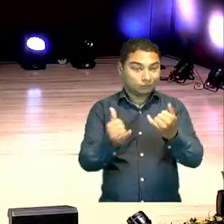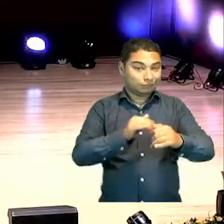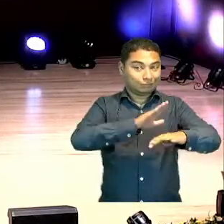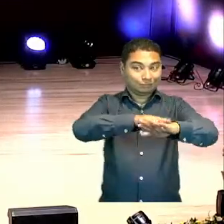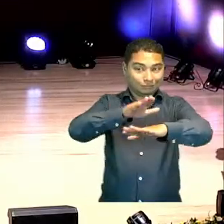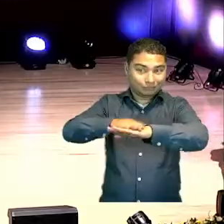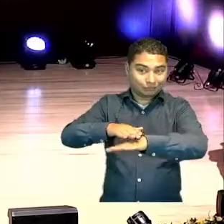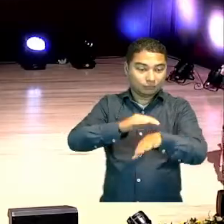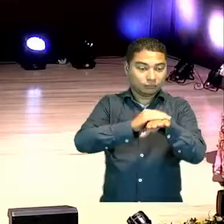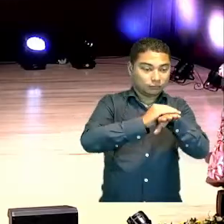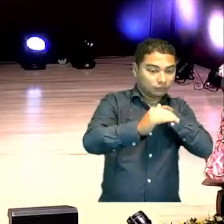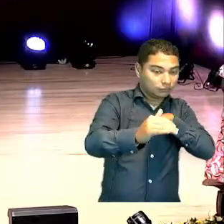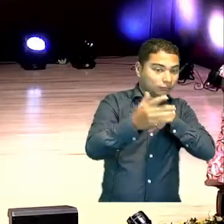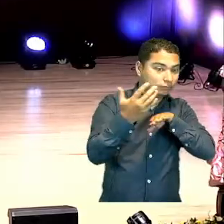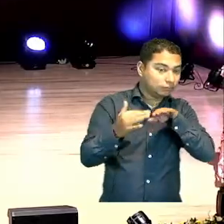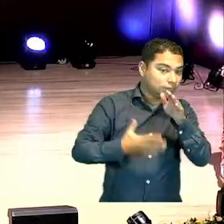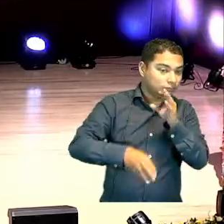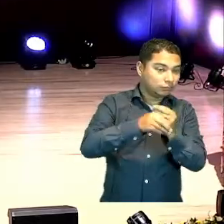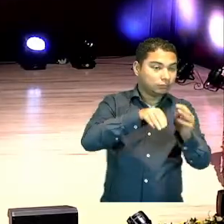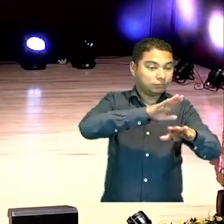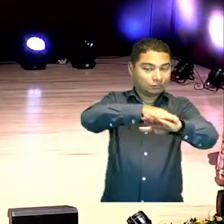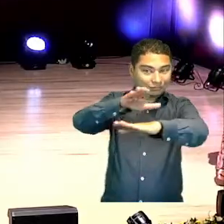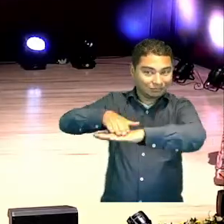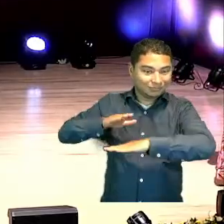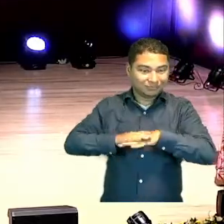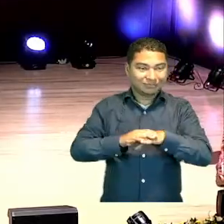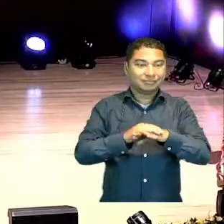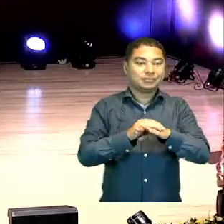Well, I have an invitation for all of you now. I've been asked to